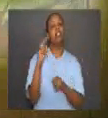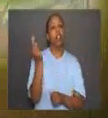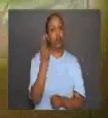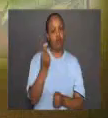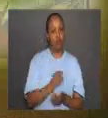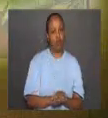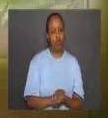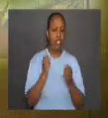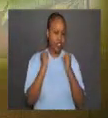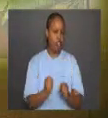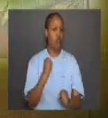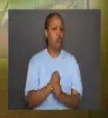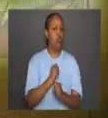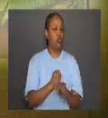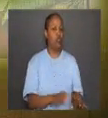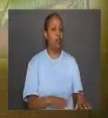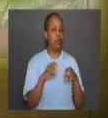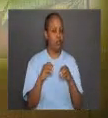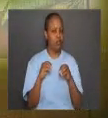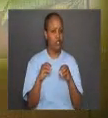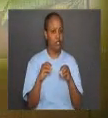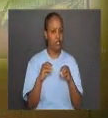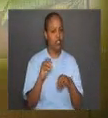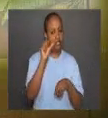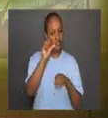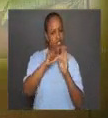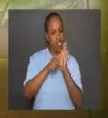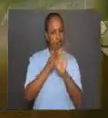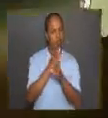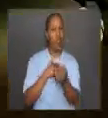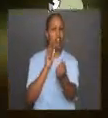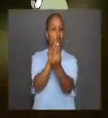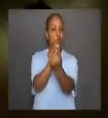Do your best, students, and I will see you in a few minutes.